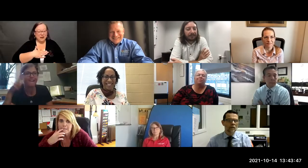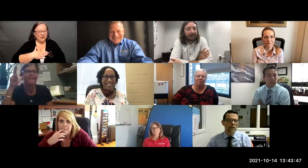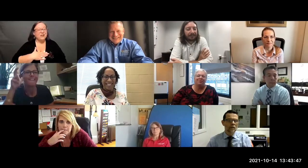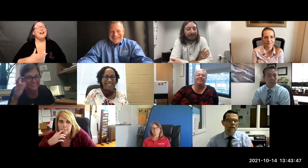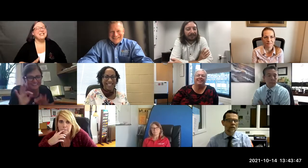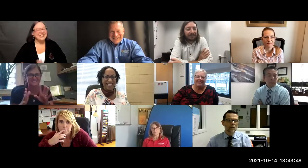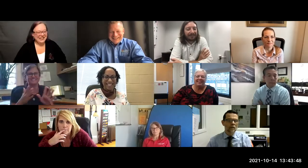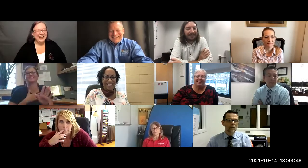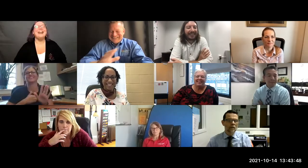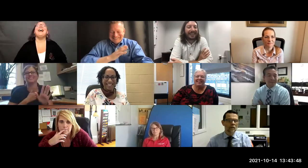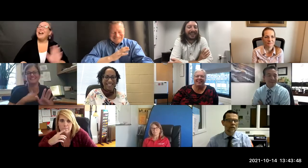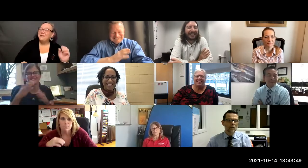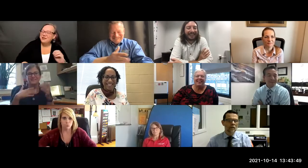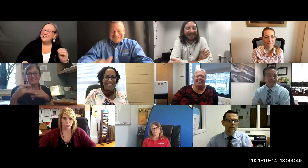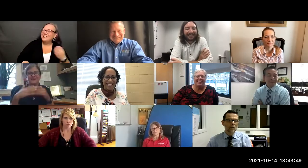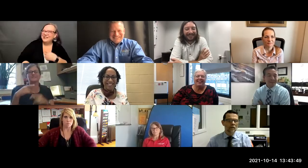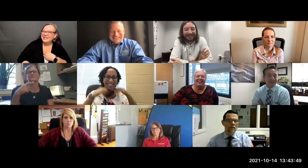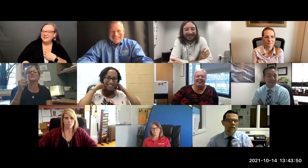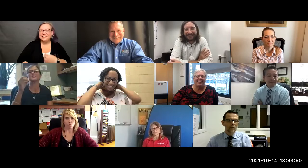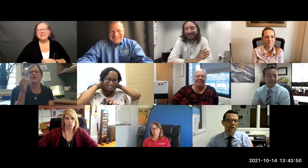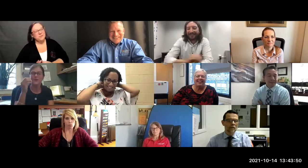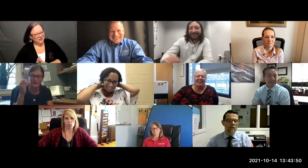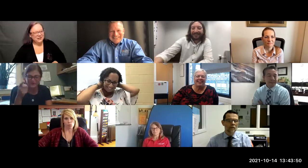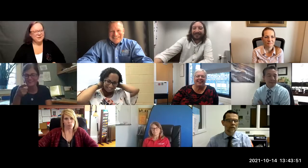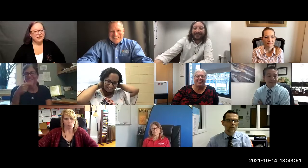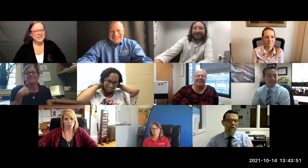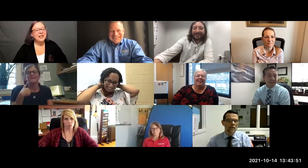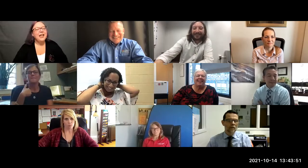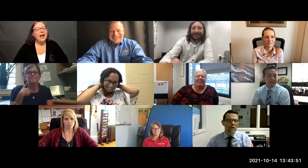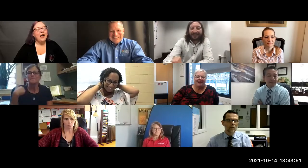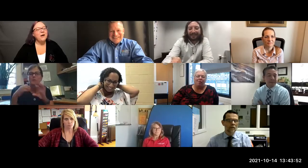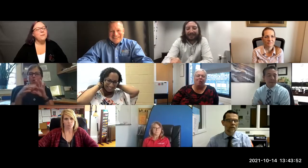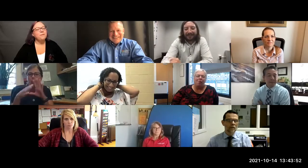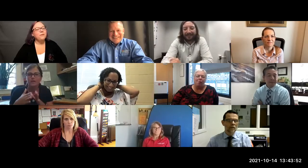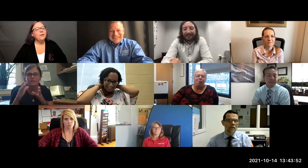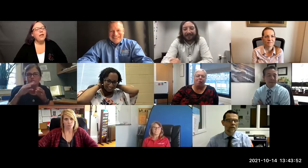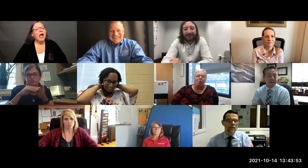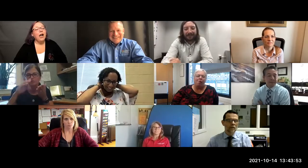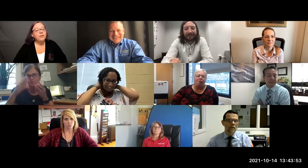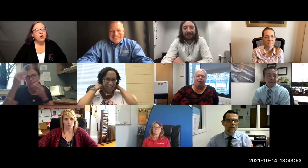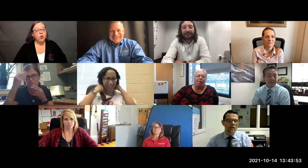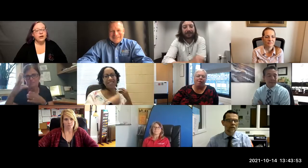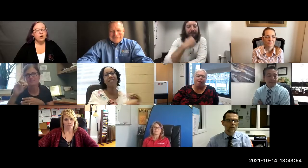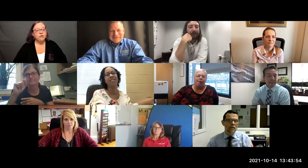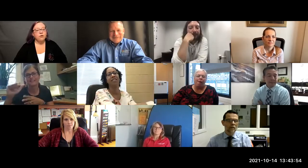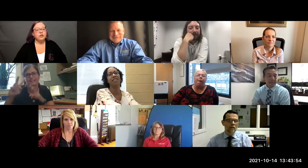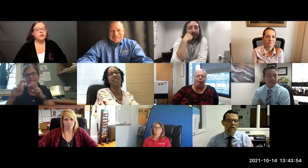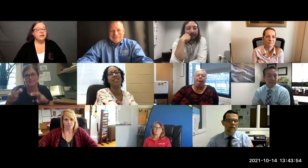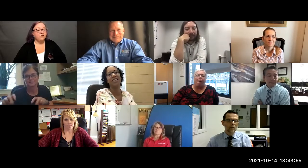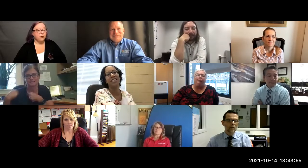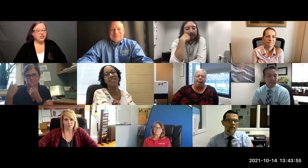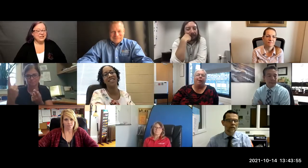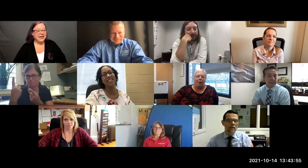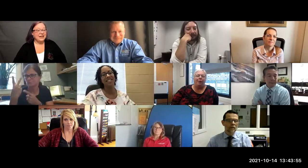interpreter error, correction. I am hearing, so I did hear the interpreter. I apologize. I am the coordinator for